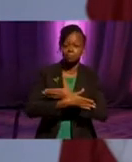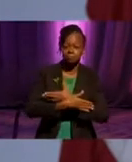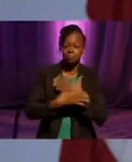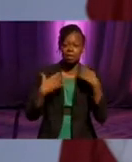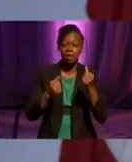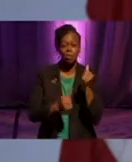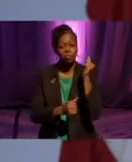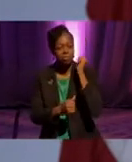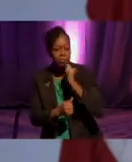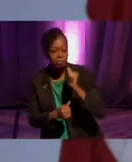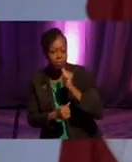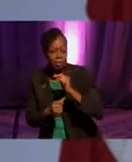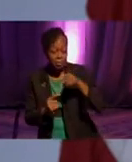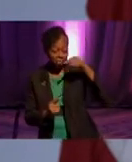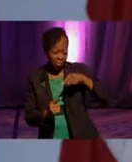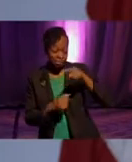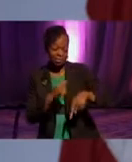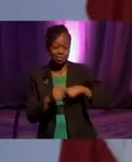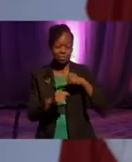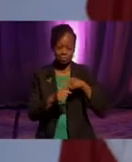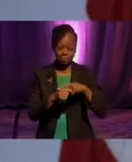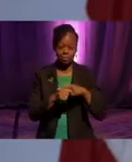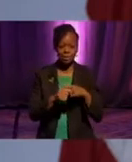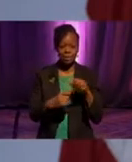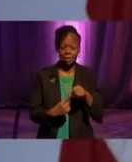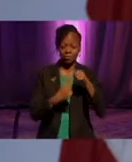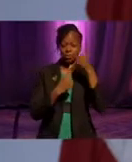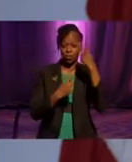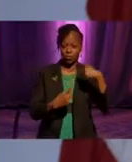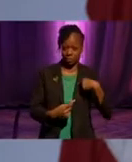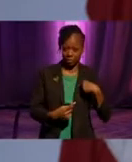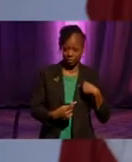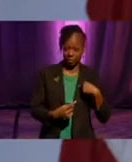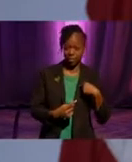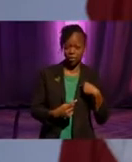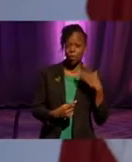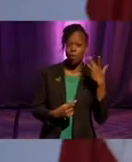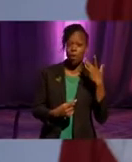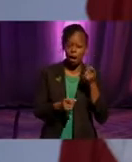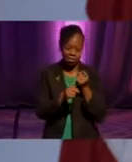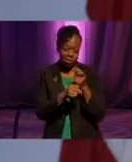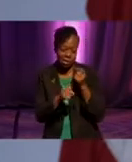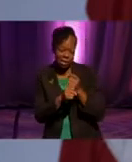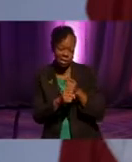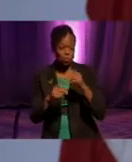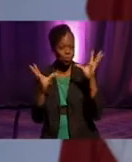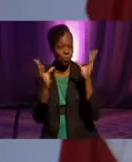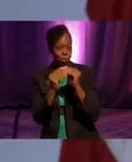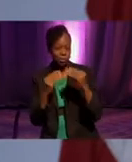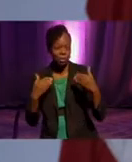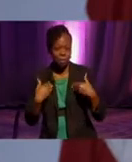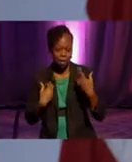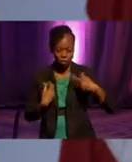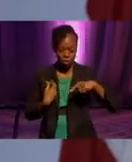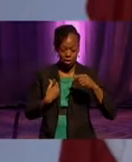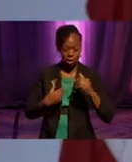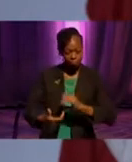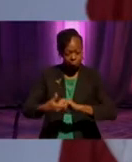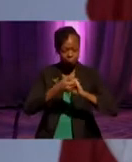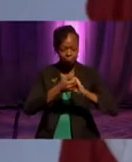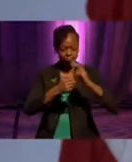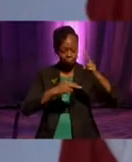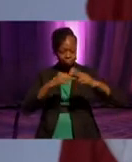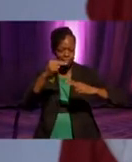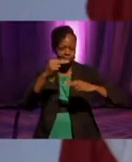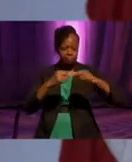is particularly special to me. I love the summit, and I love this annual convening that we have where we can build collective impact